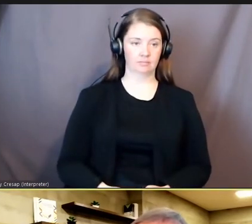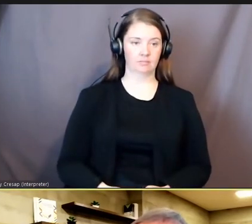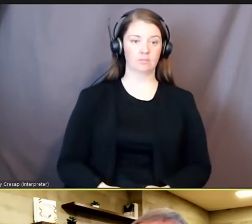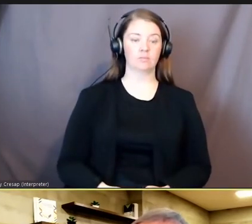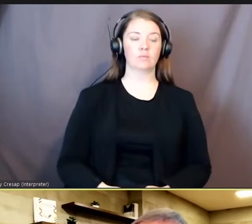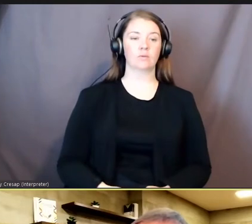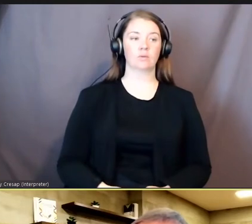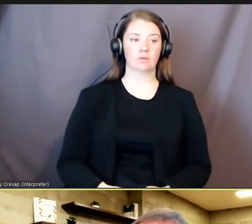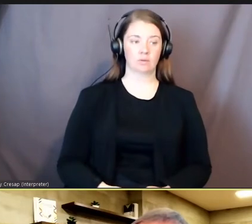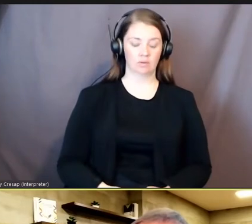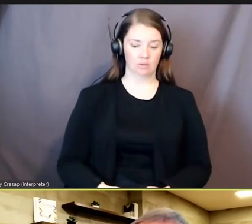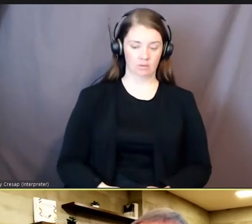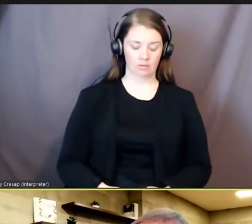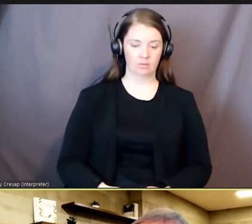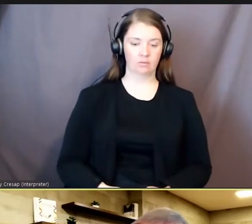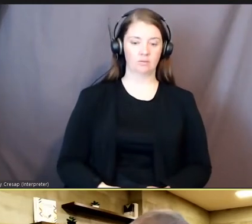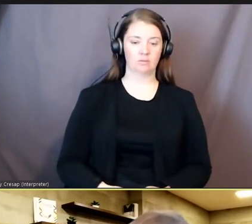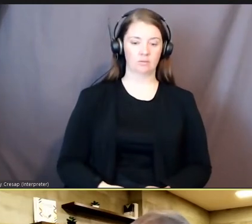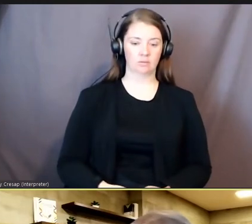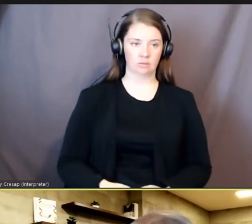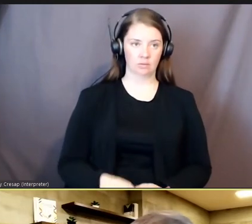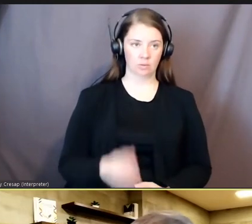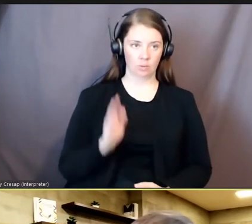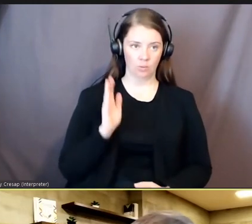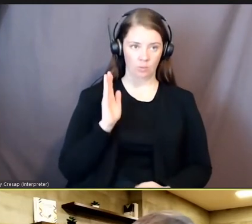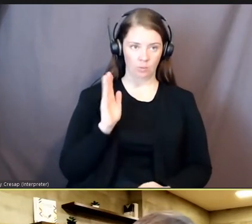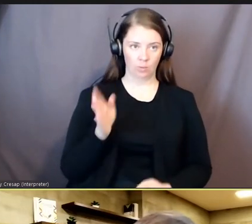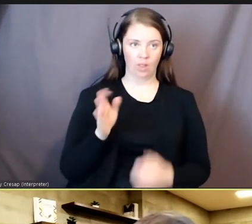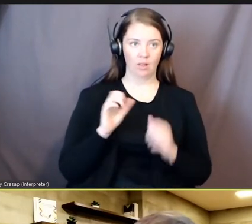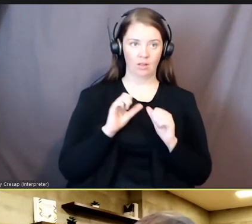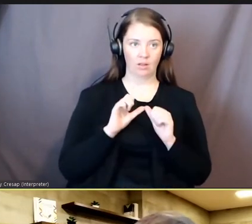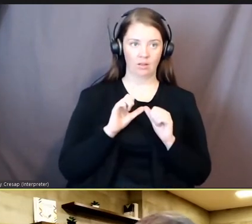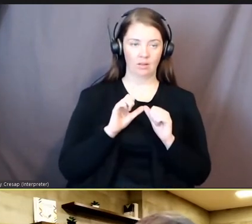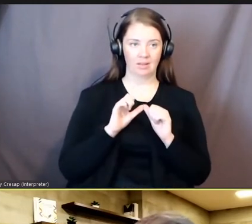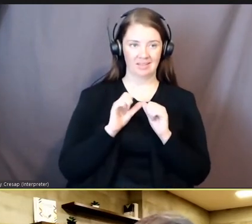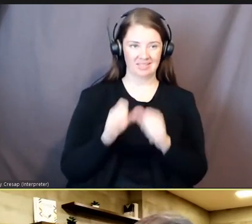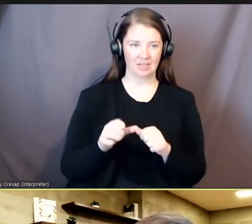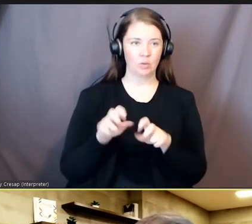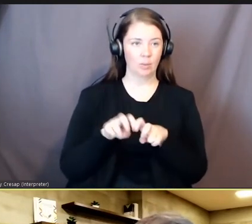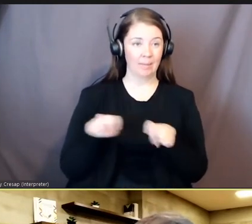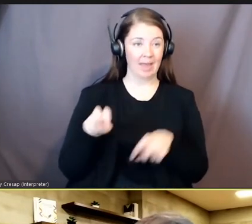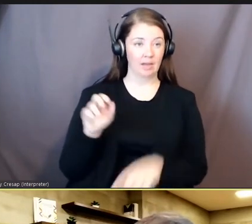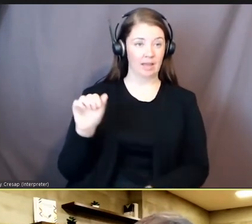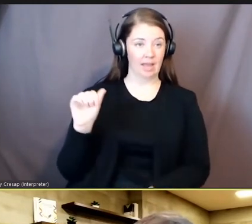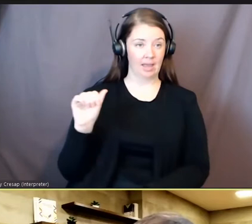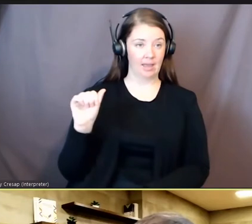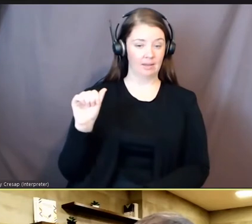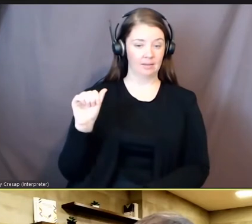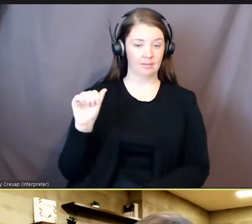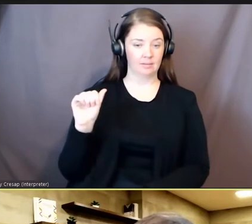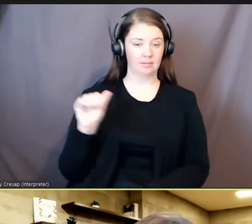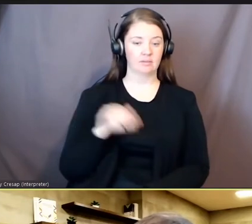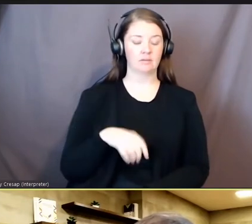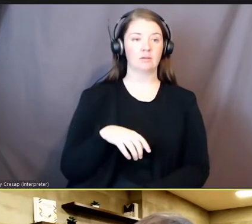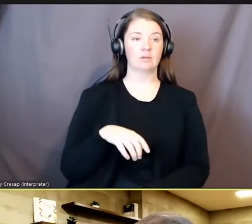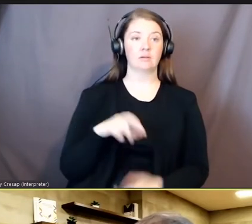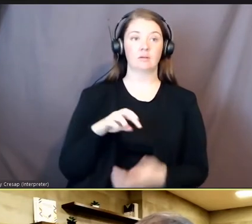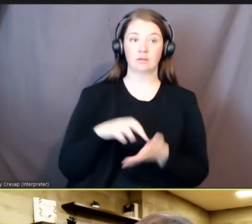do is we'll continue with panel A, and